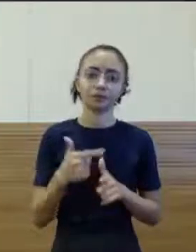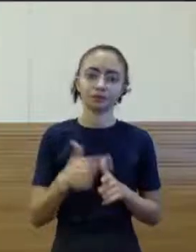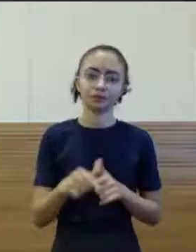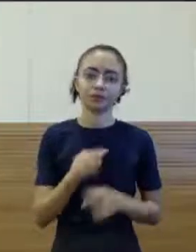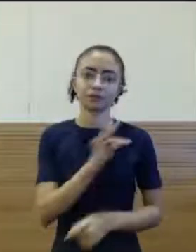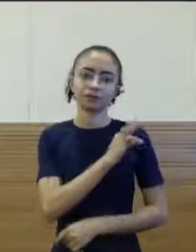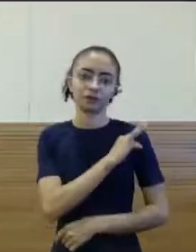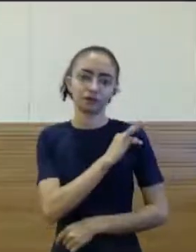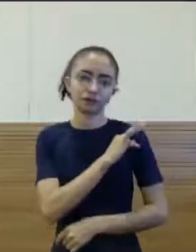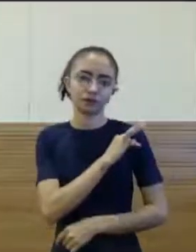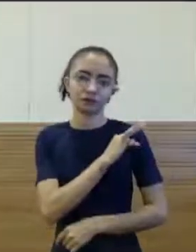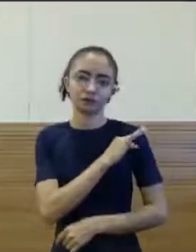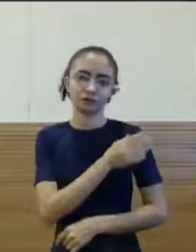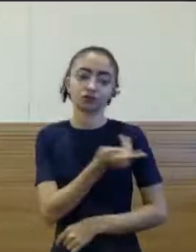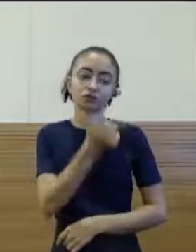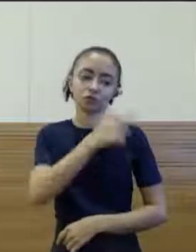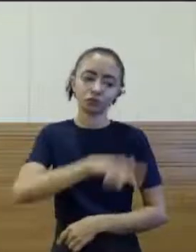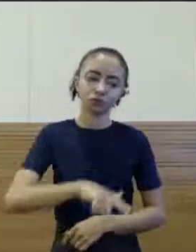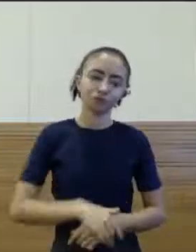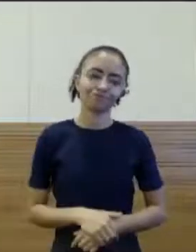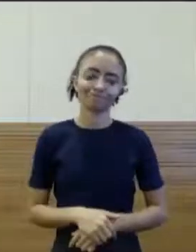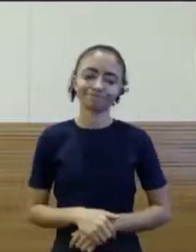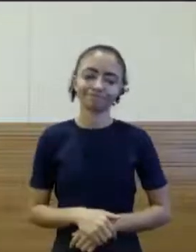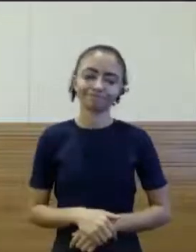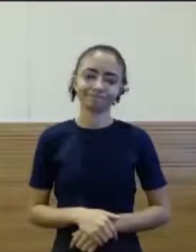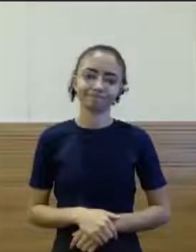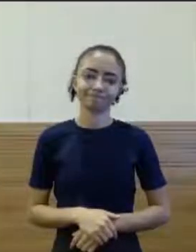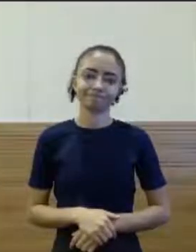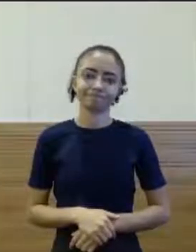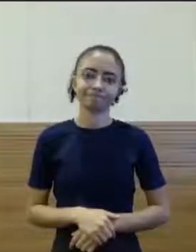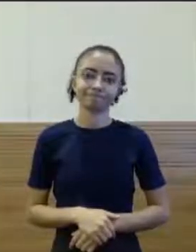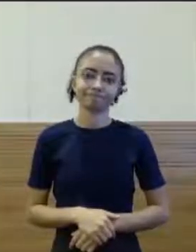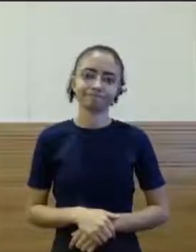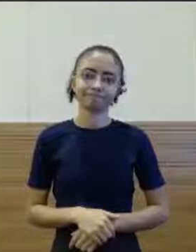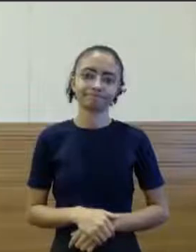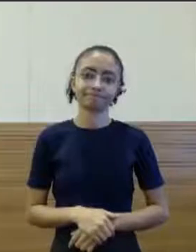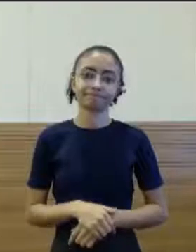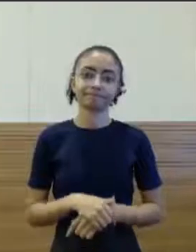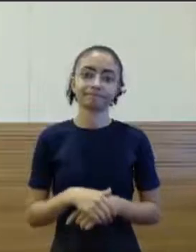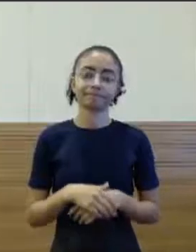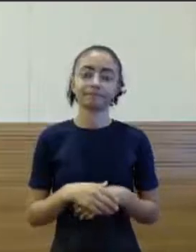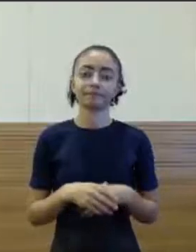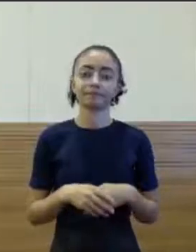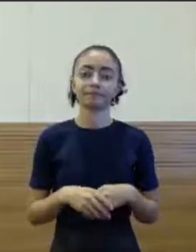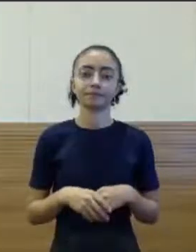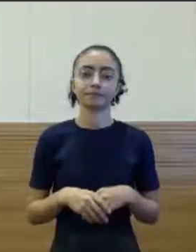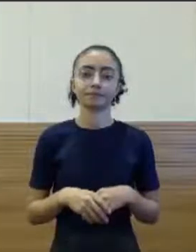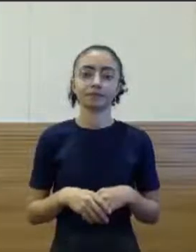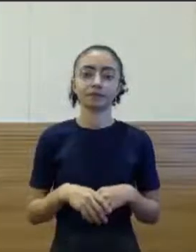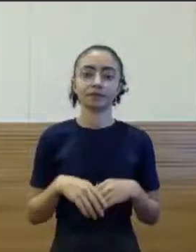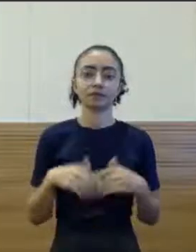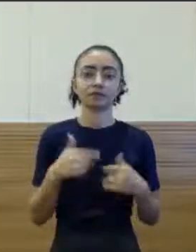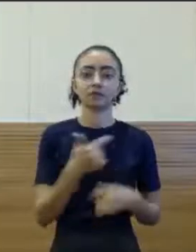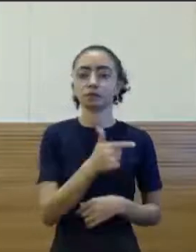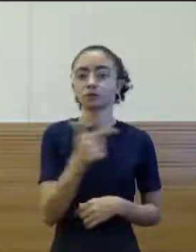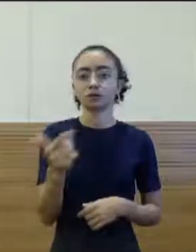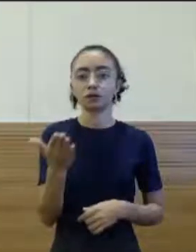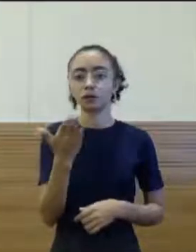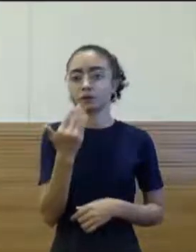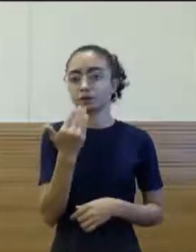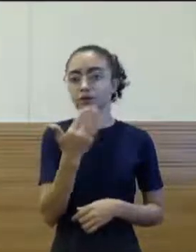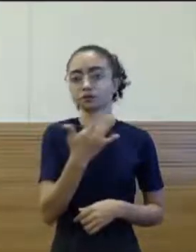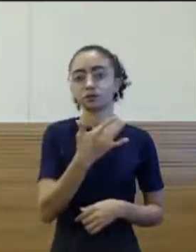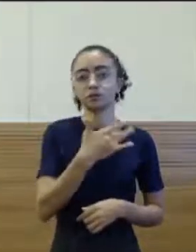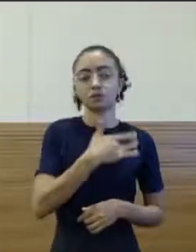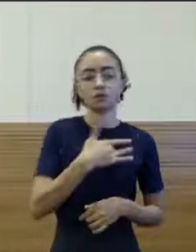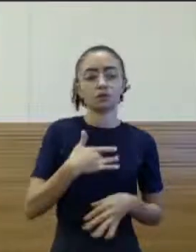we have this issue. The obesity is smaller, but we still have problems with malnutrition as well as breastfeeding. The other and